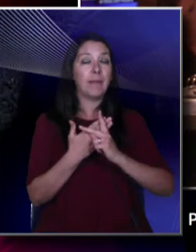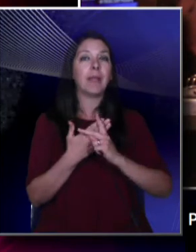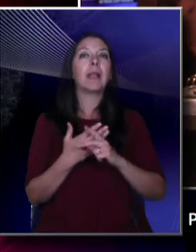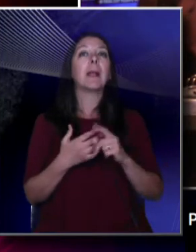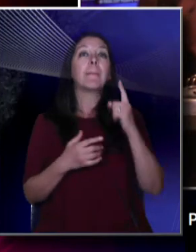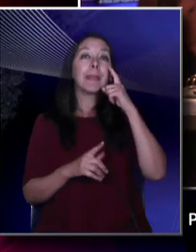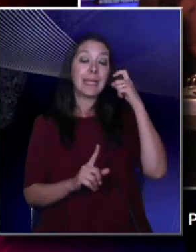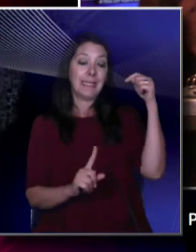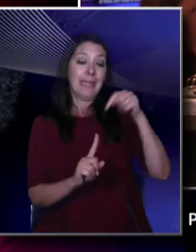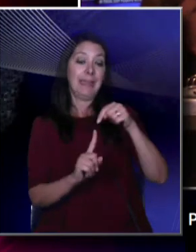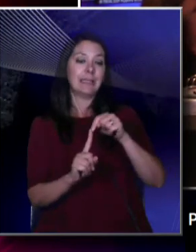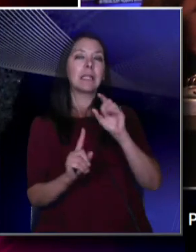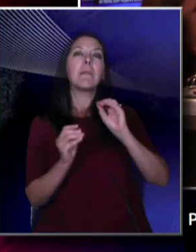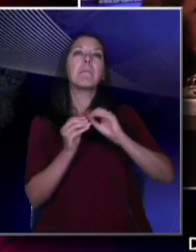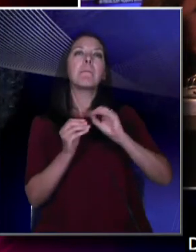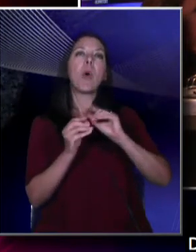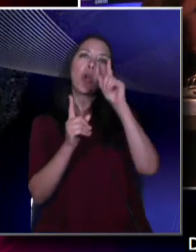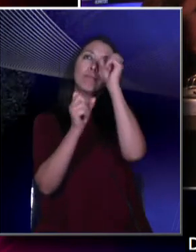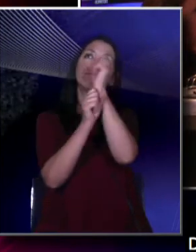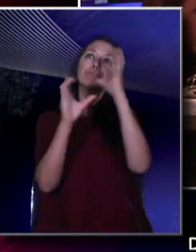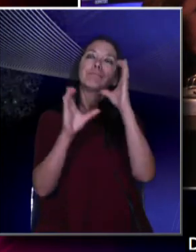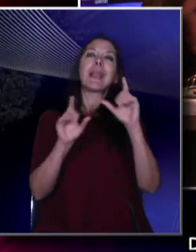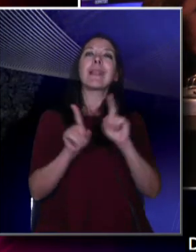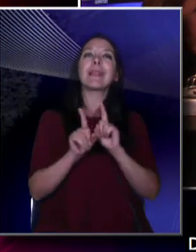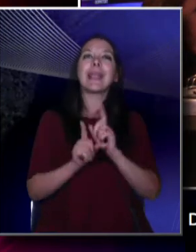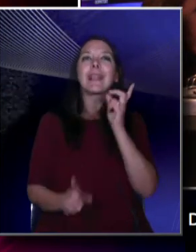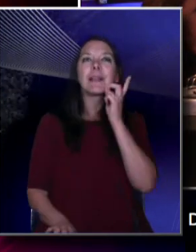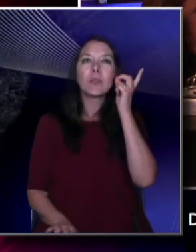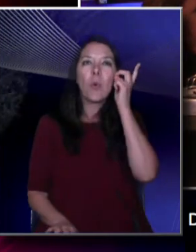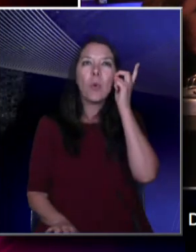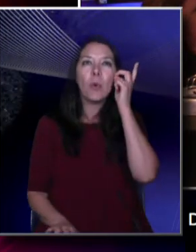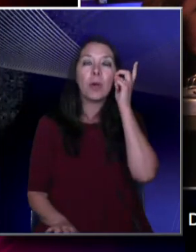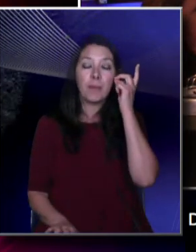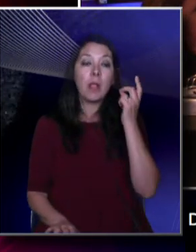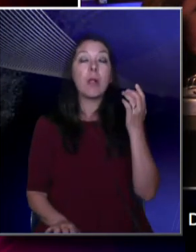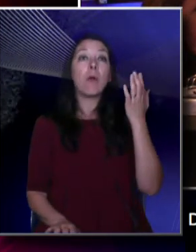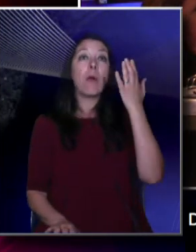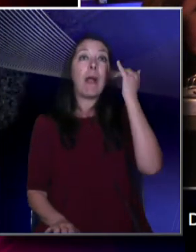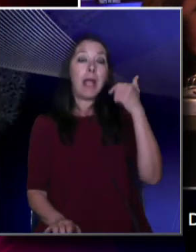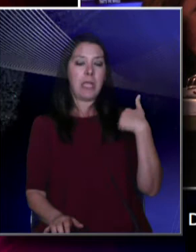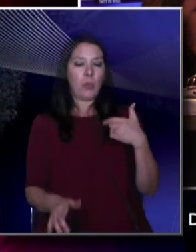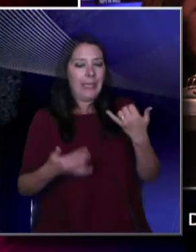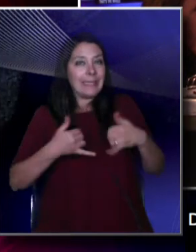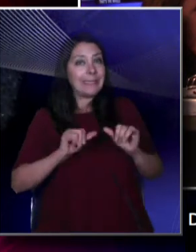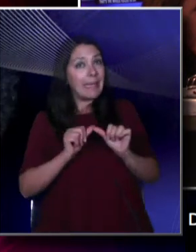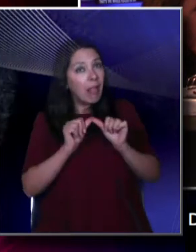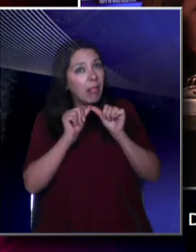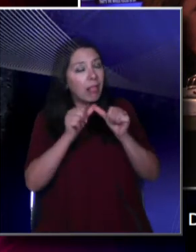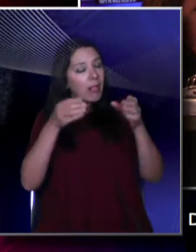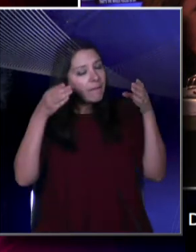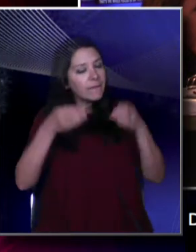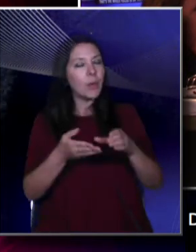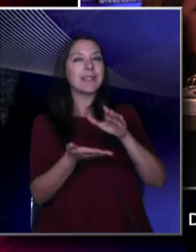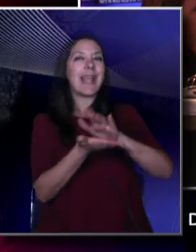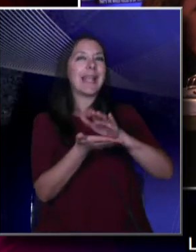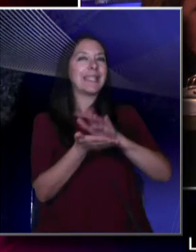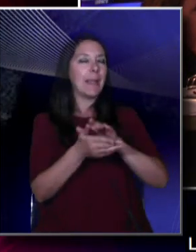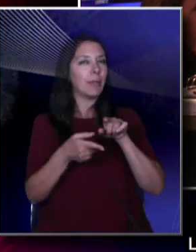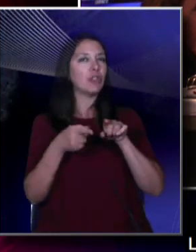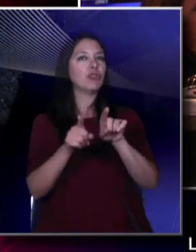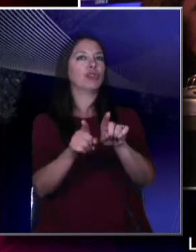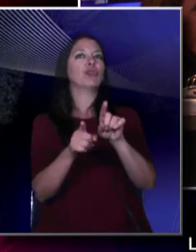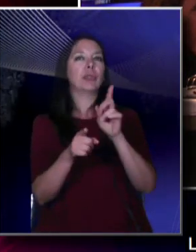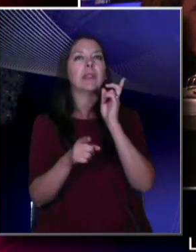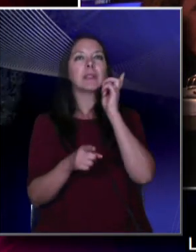a dormitory, that the whole focus is on the academic, looking at the FAPE and the